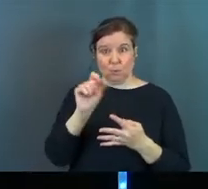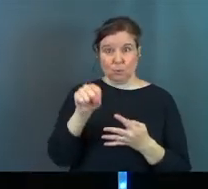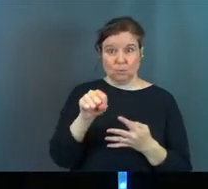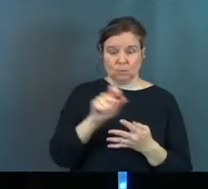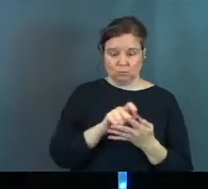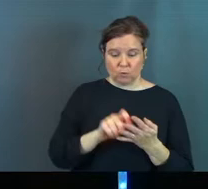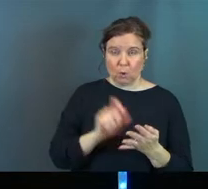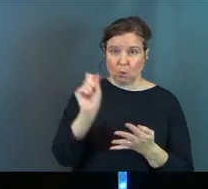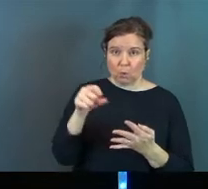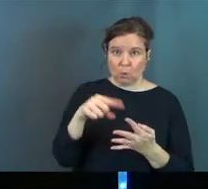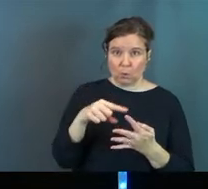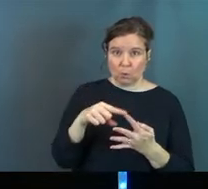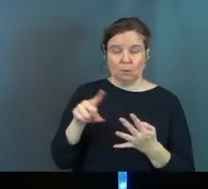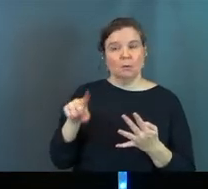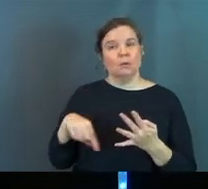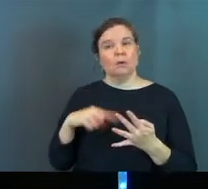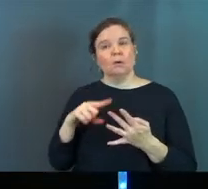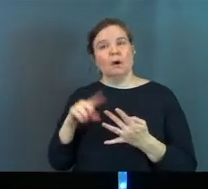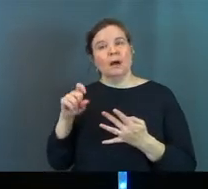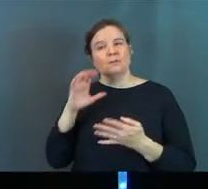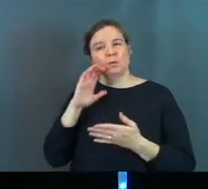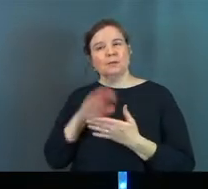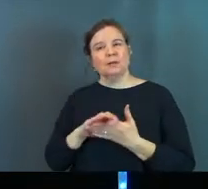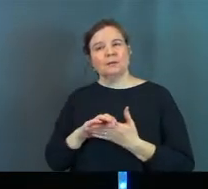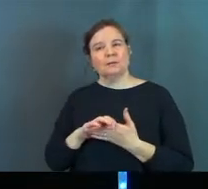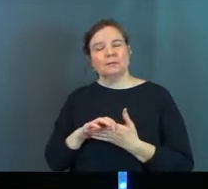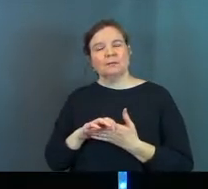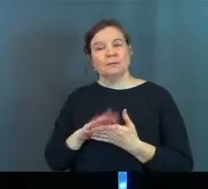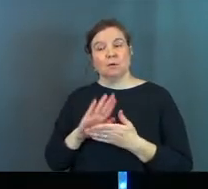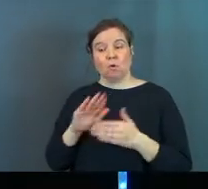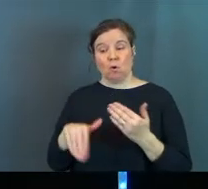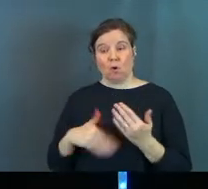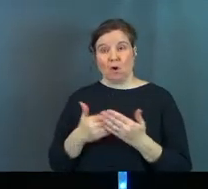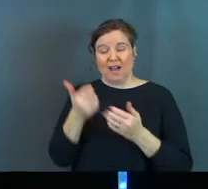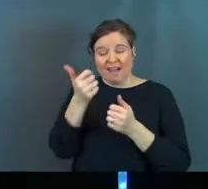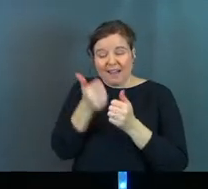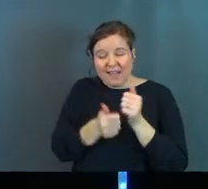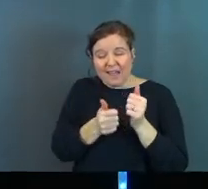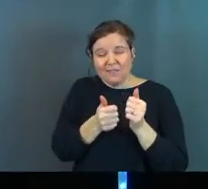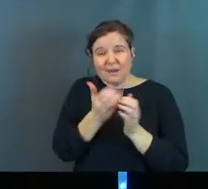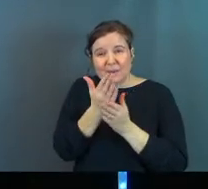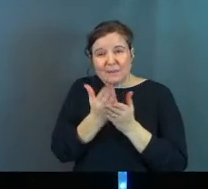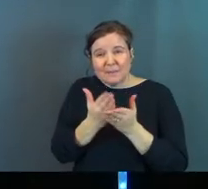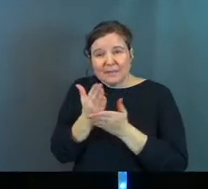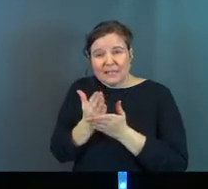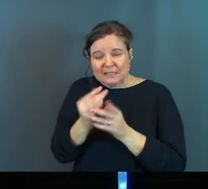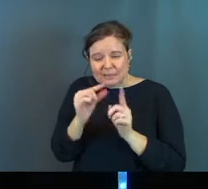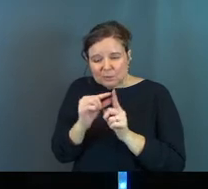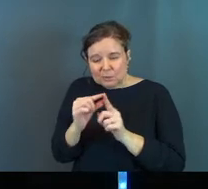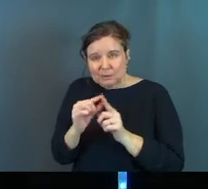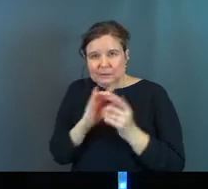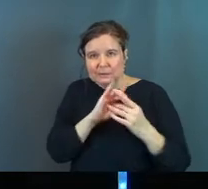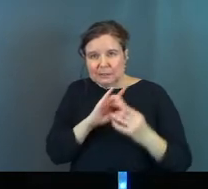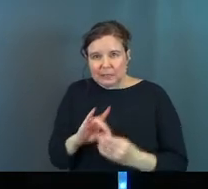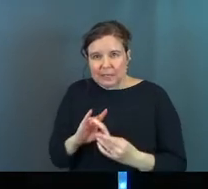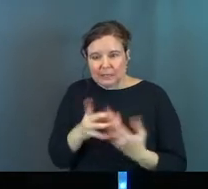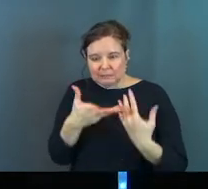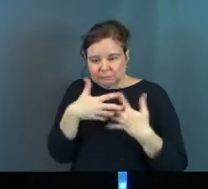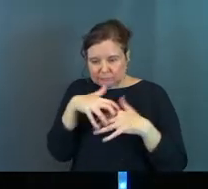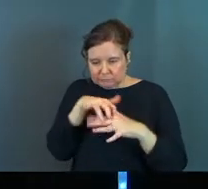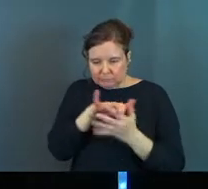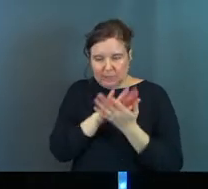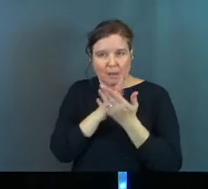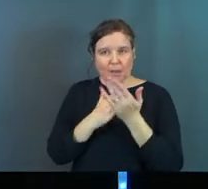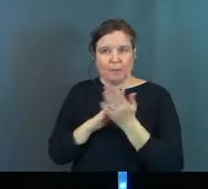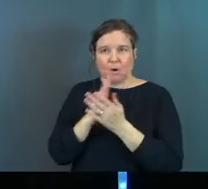it. But I've also got to believe that all of it, every single piece, is connected and part of